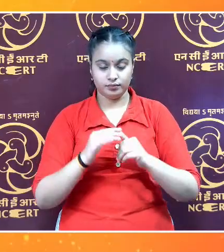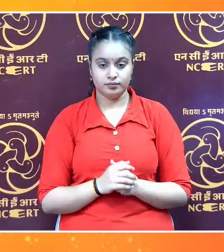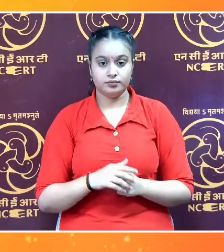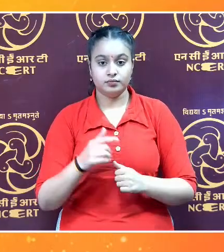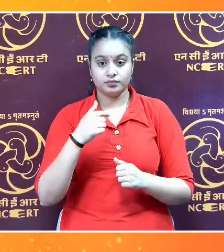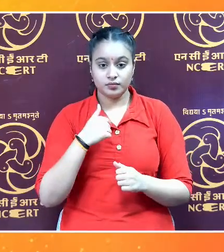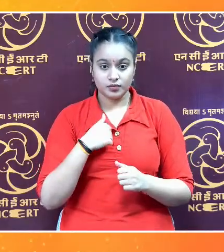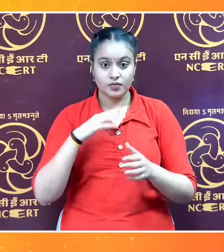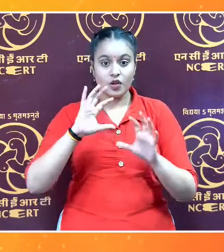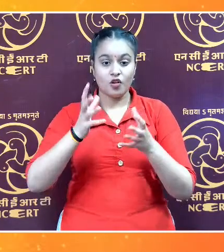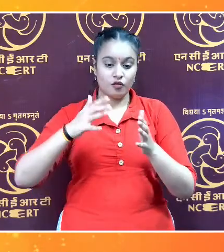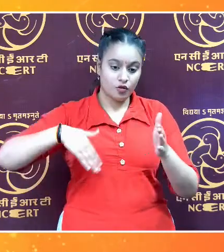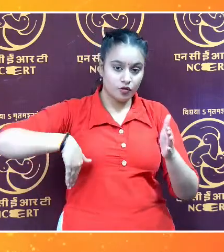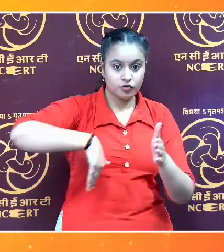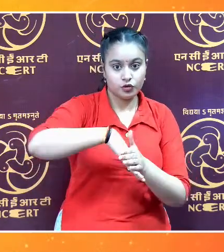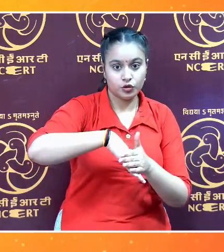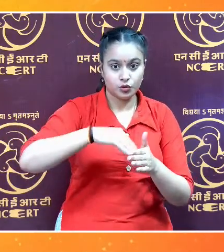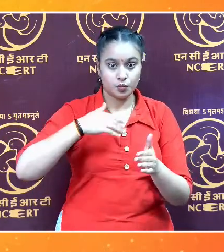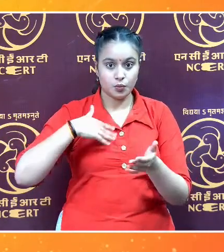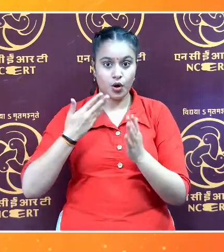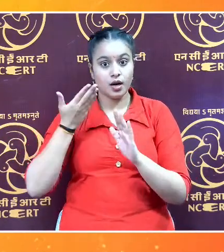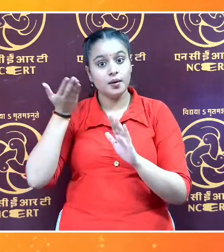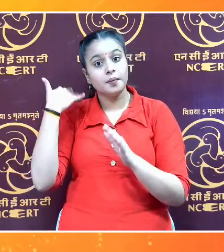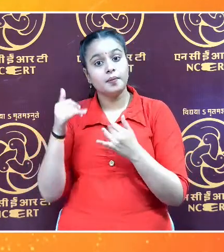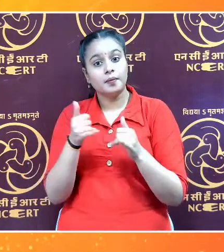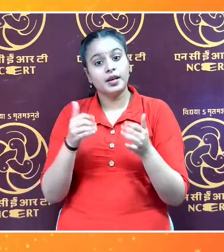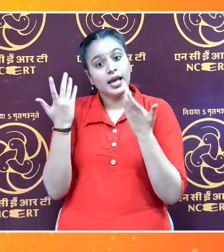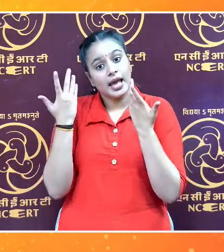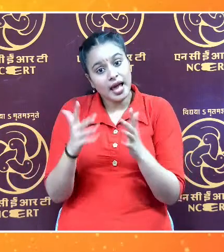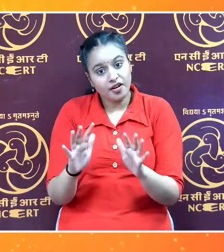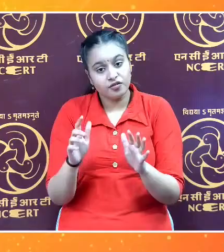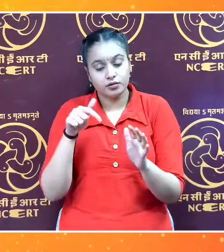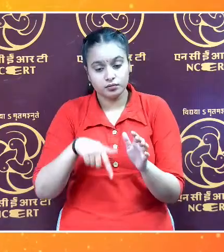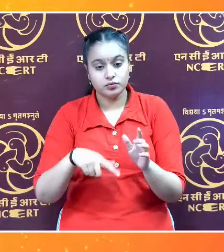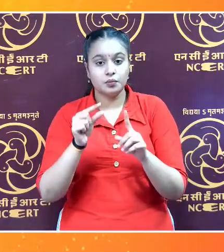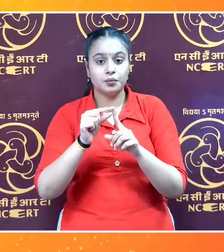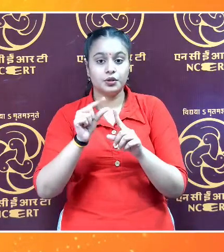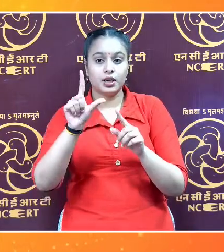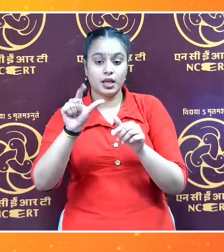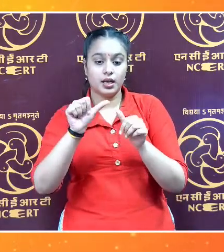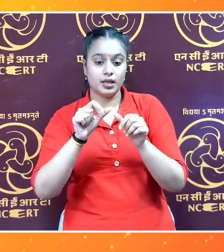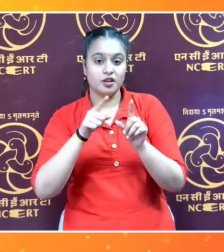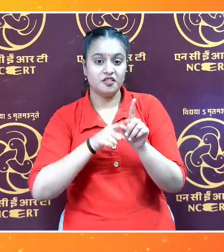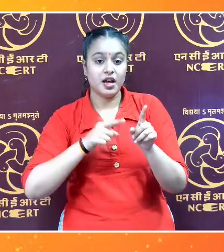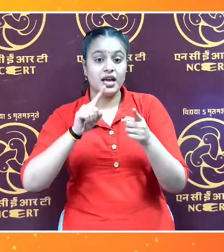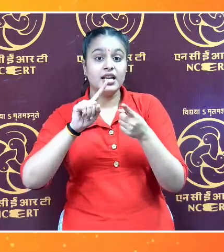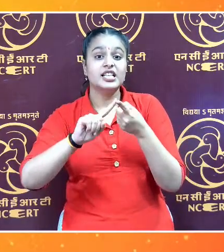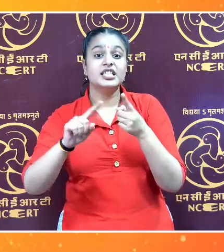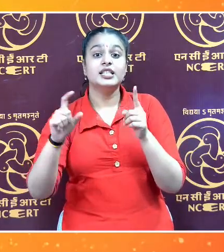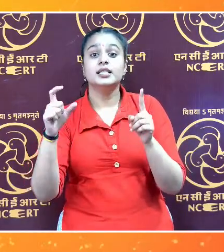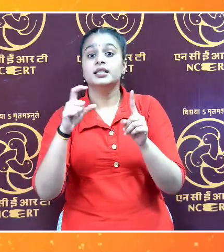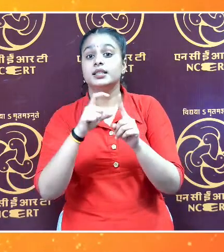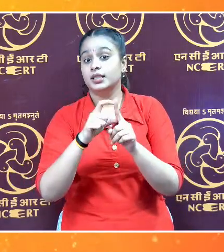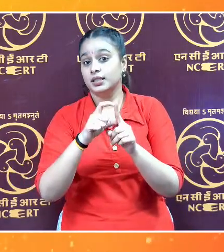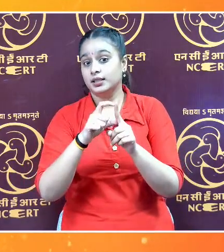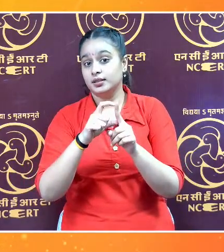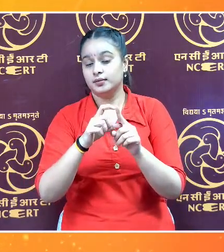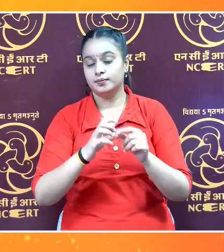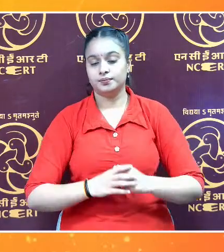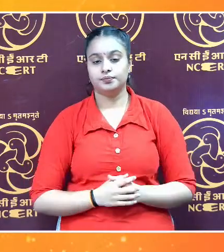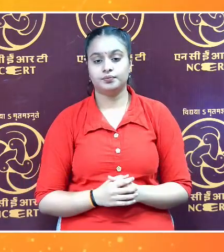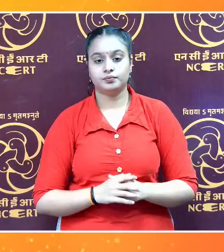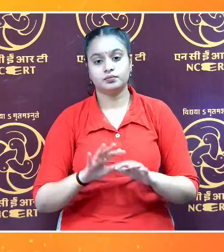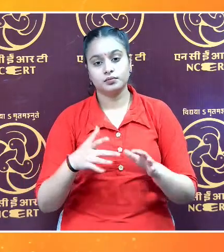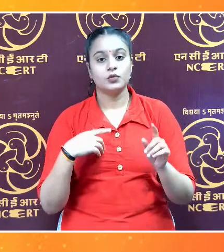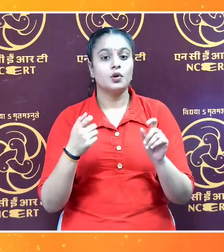played football with my brother. So it is not telling you a specific time, but it shows that this was played in some past. And